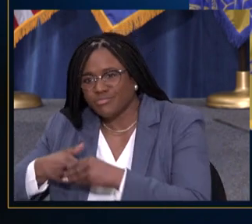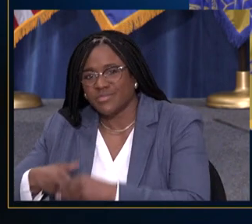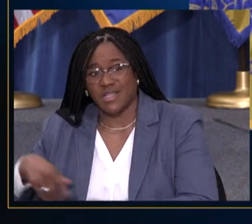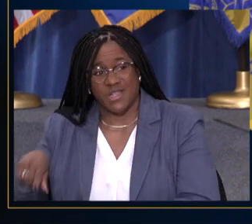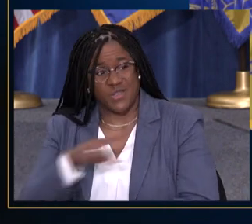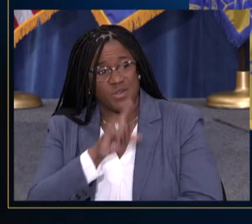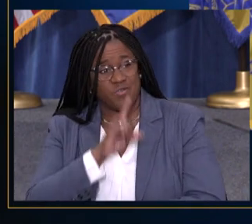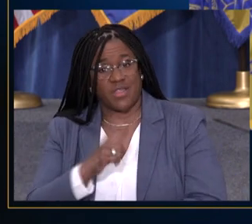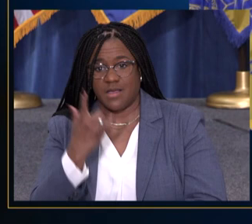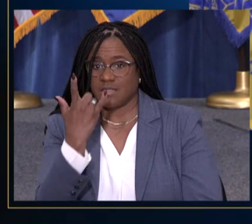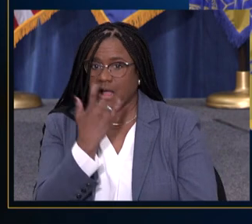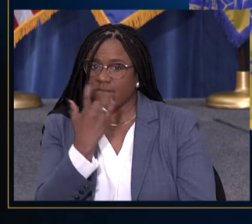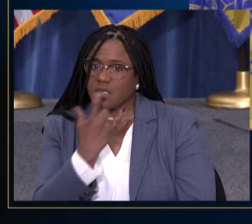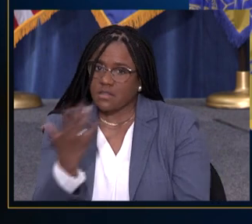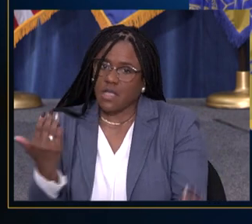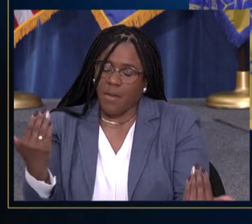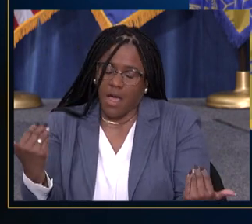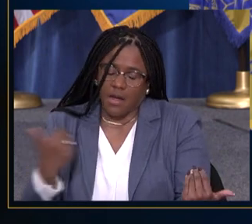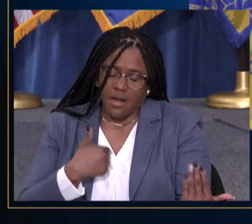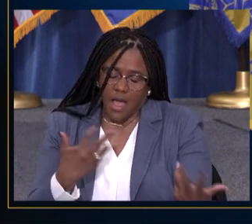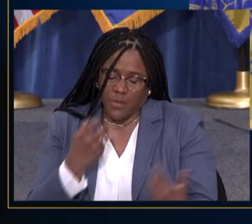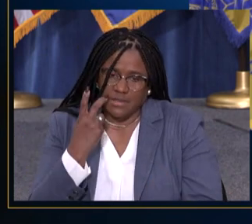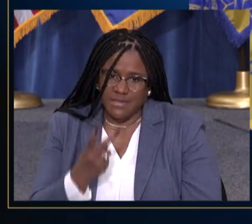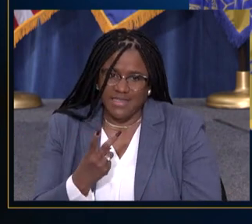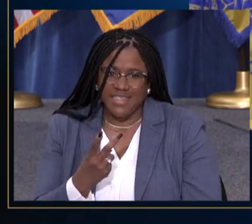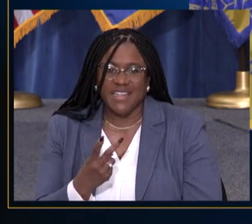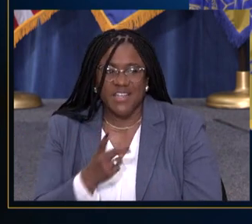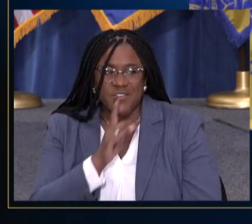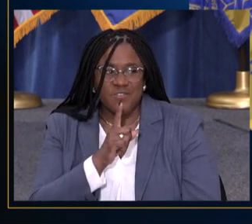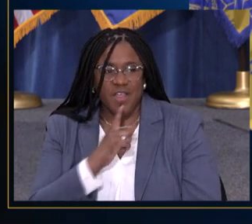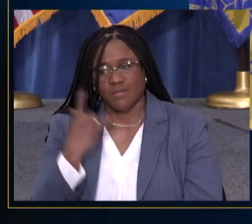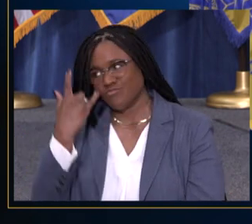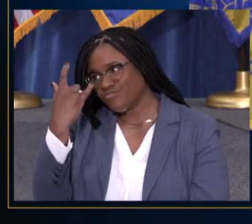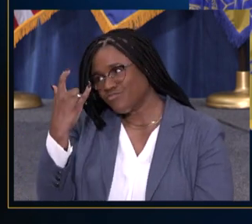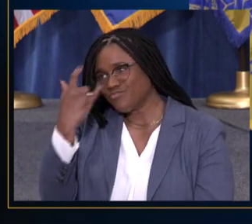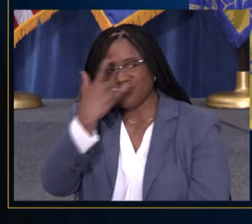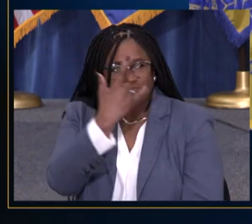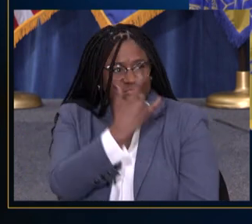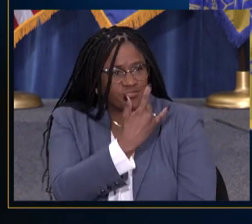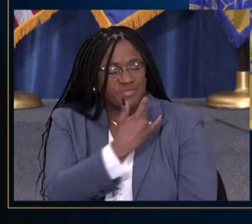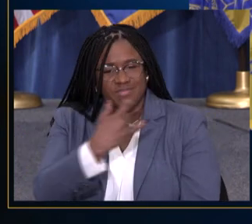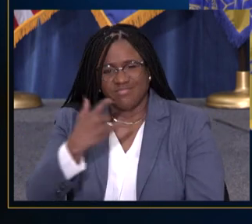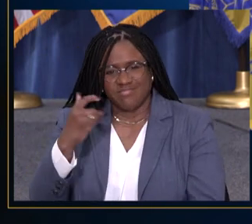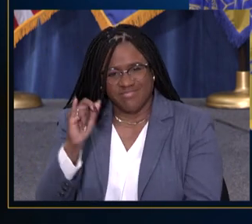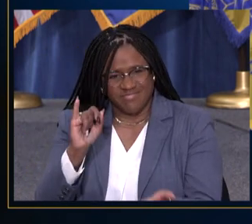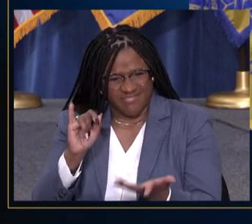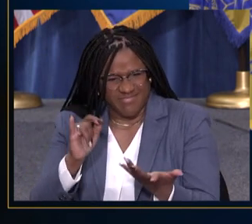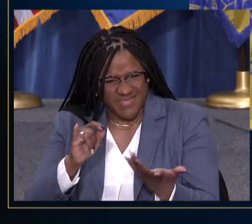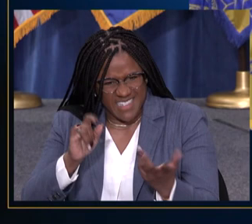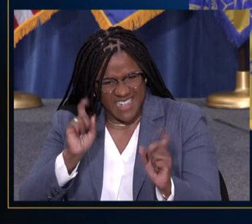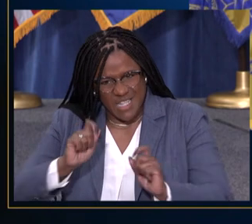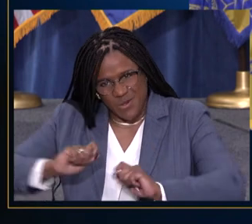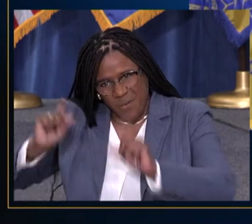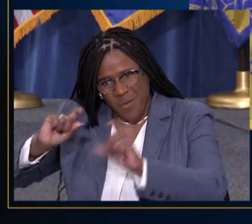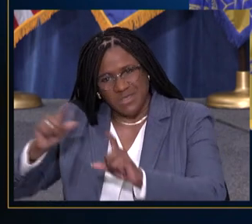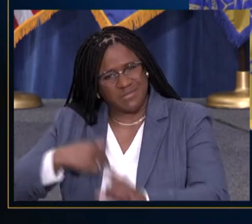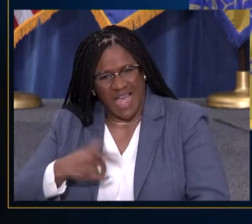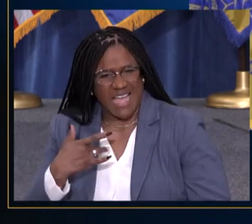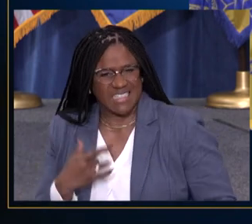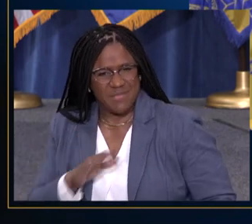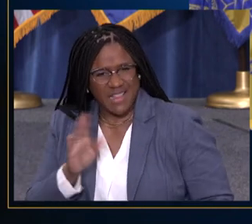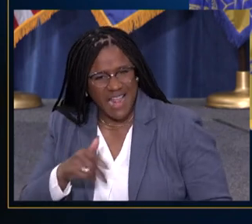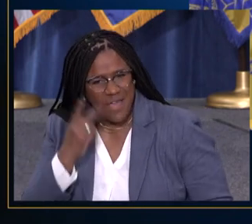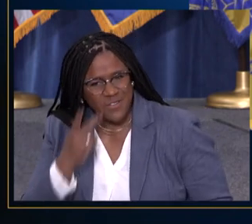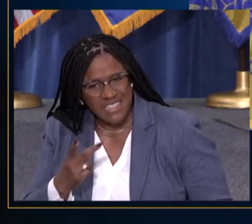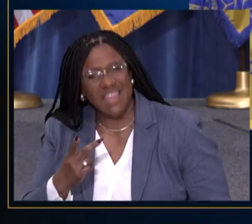some of those selfies, okay? Because everyone always tells me, we put it up on the internet. I never get to see them, but you got to share